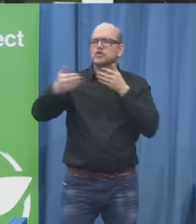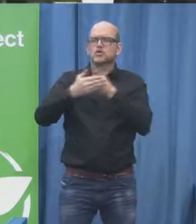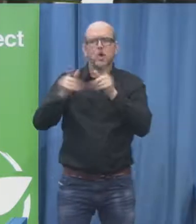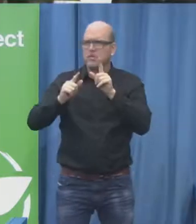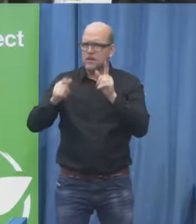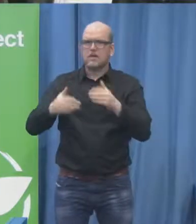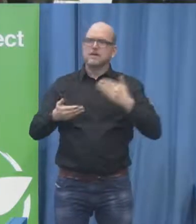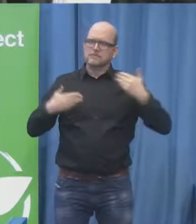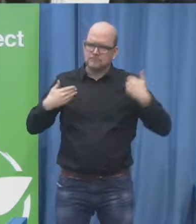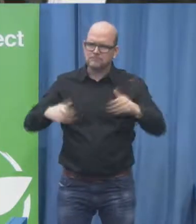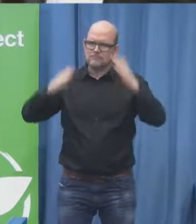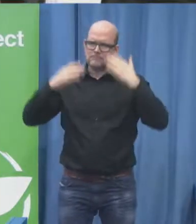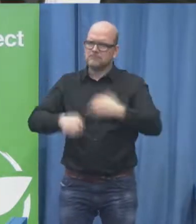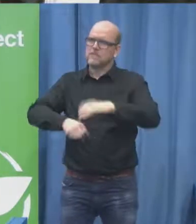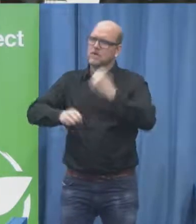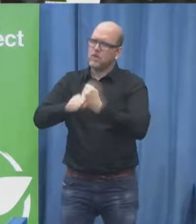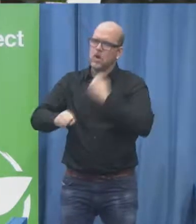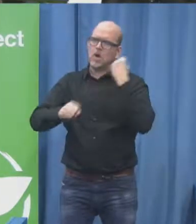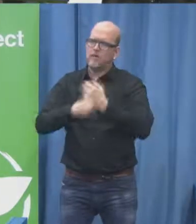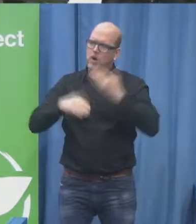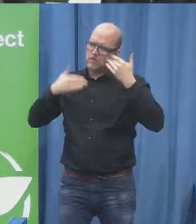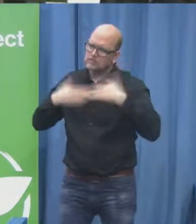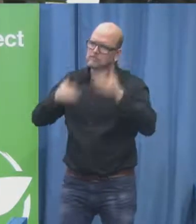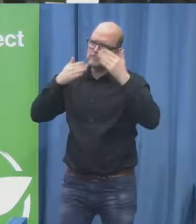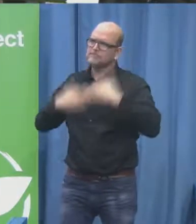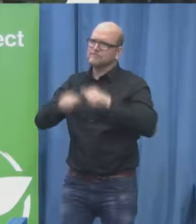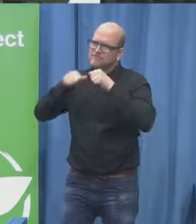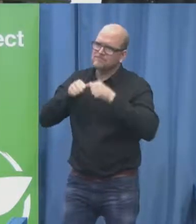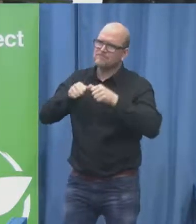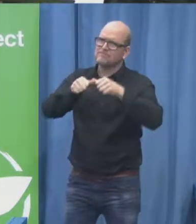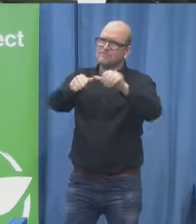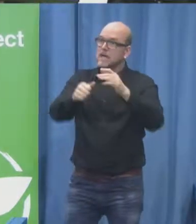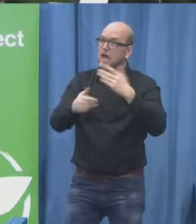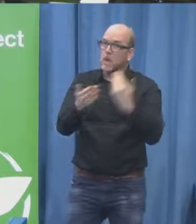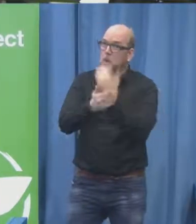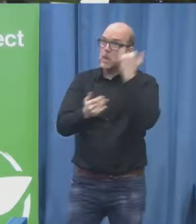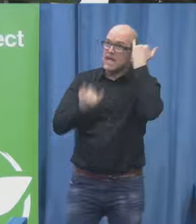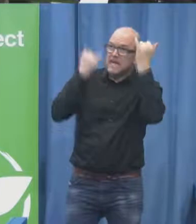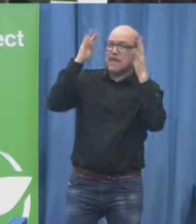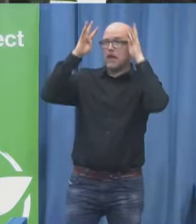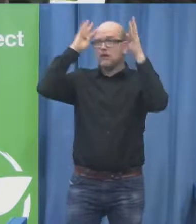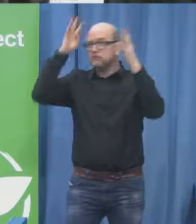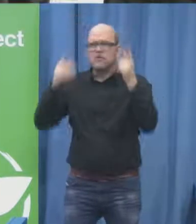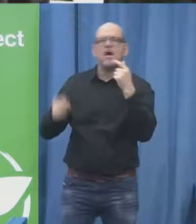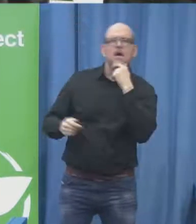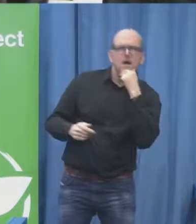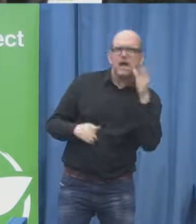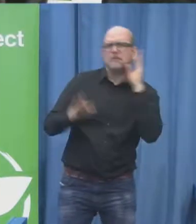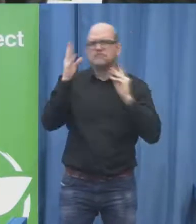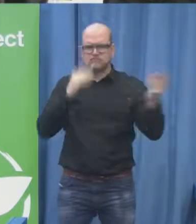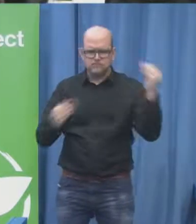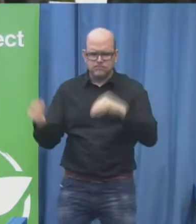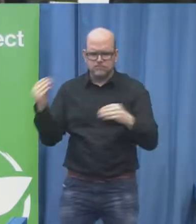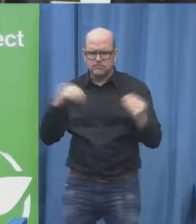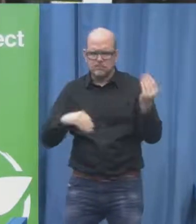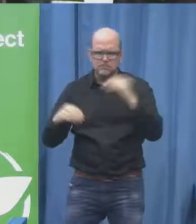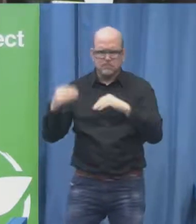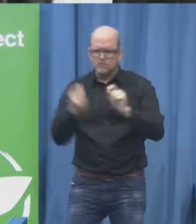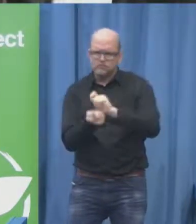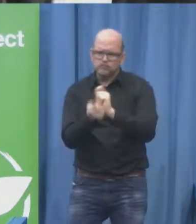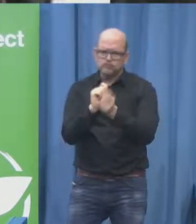symbol of the high esteem in which we hold both you and your work and of our